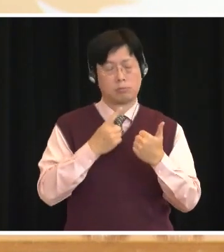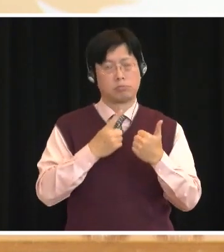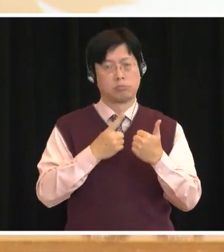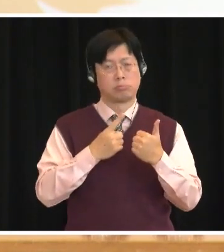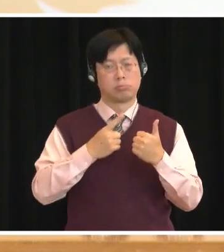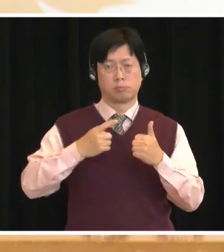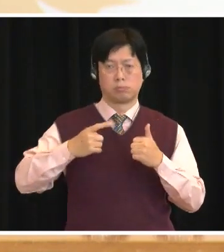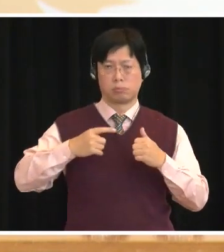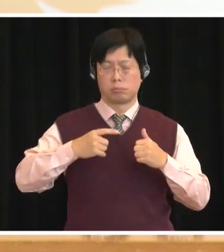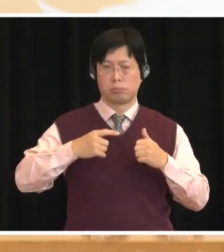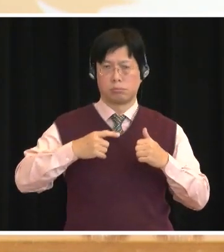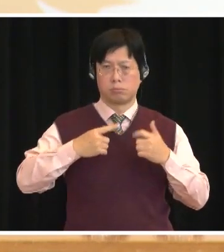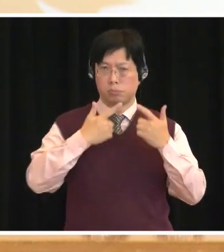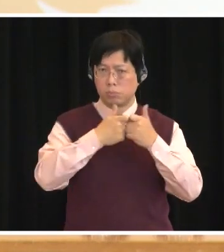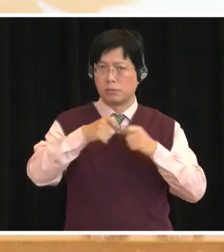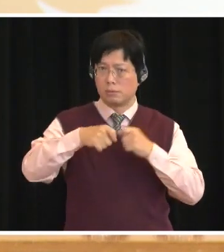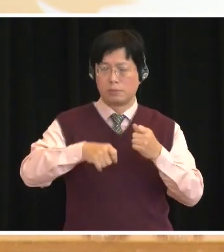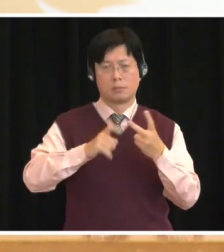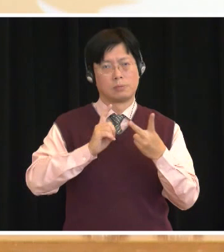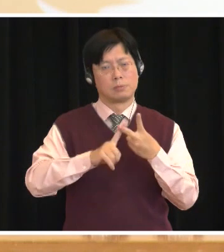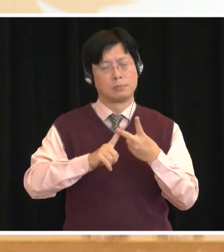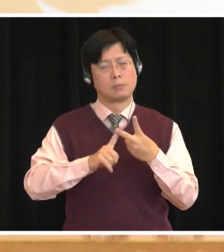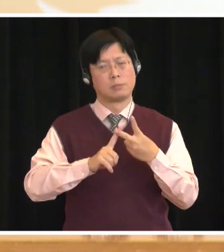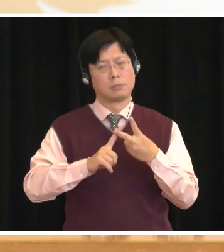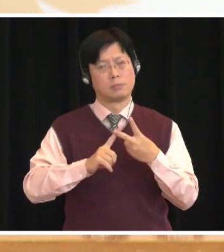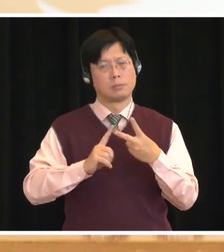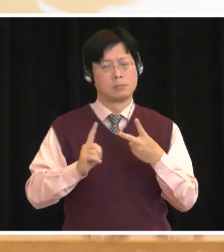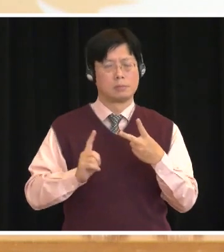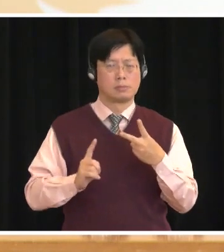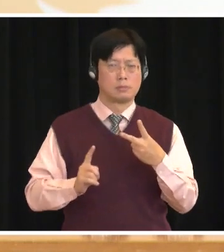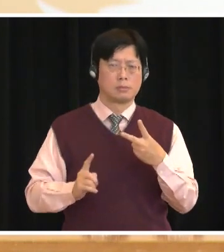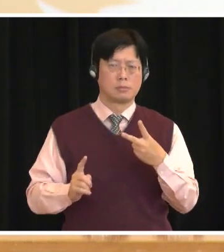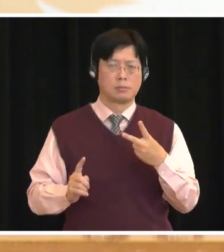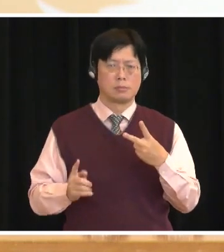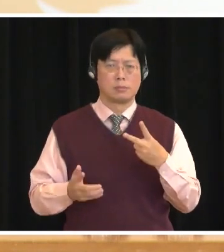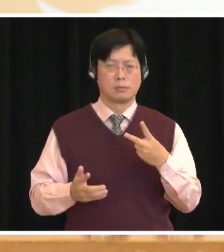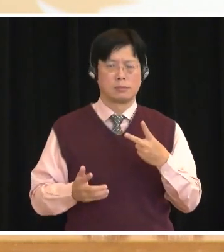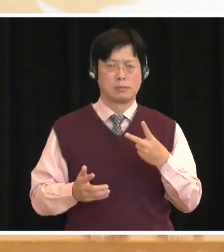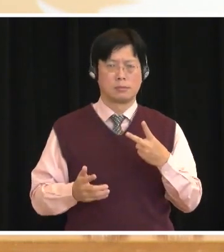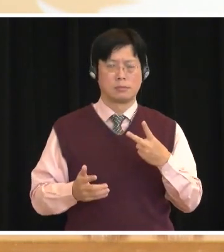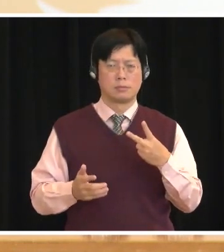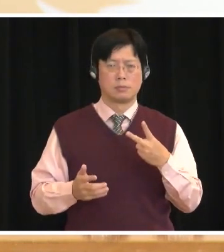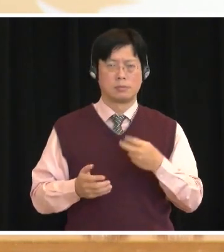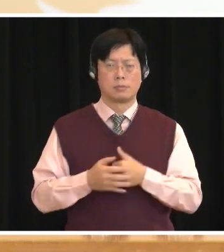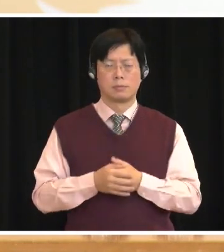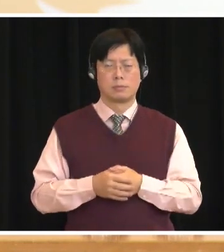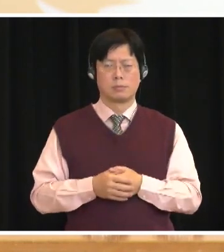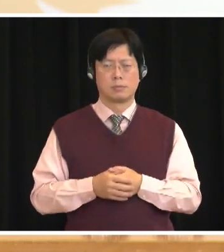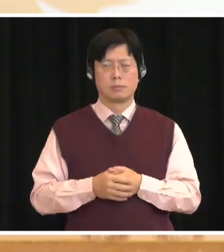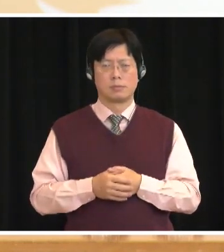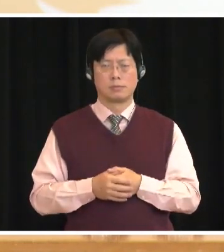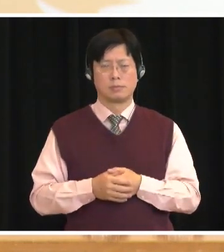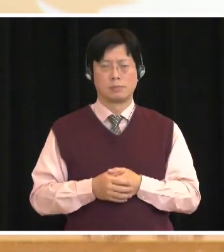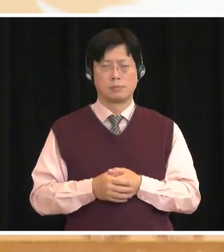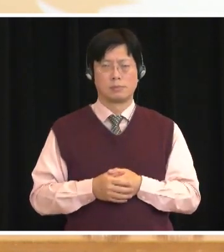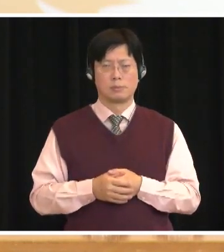1,000 of those status offenders are subject to protective